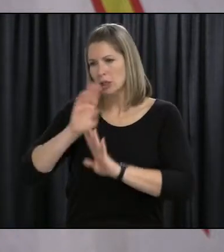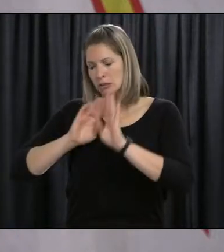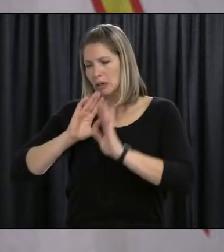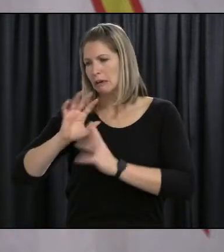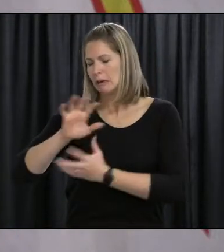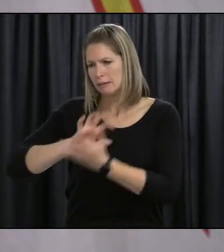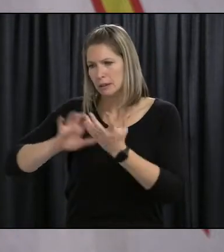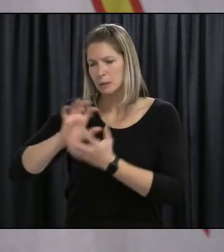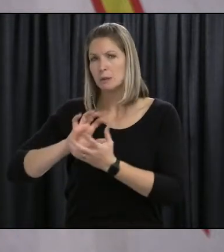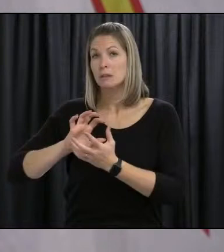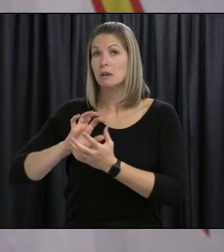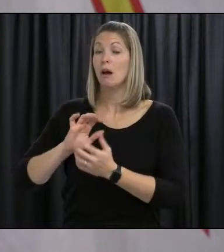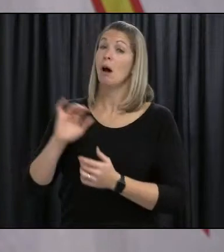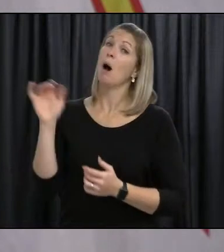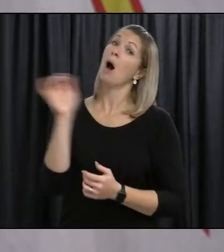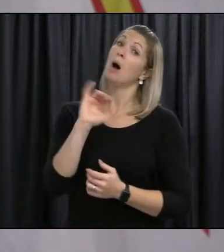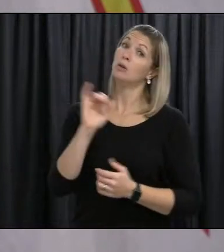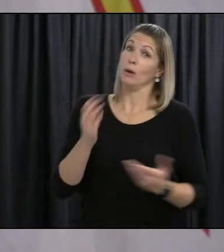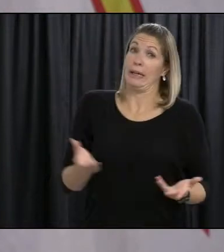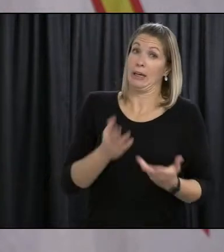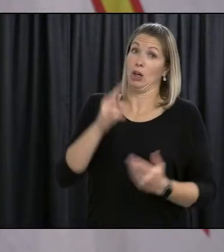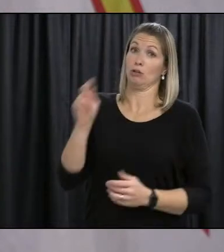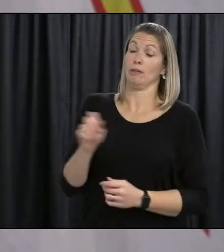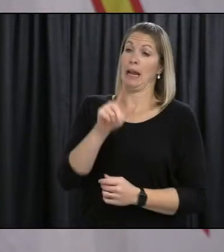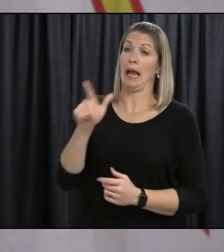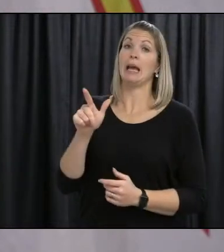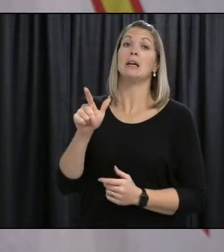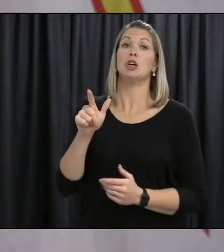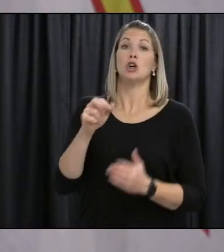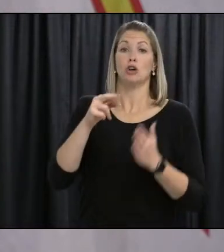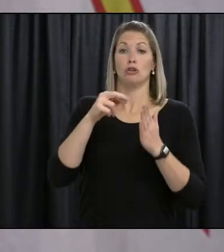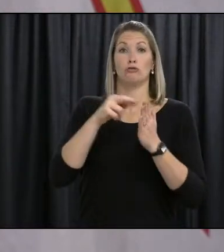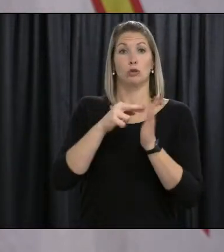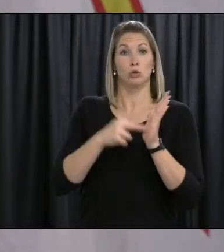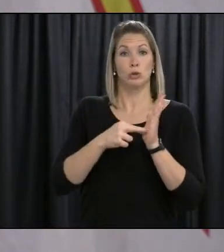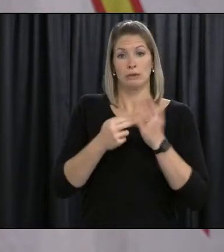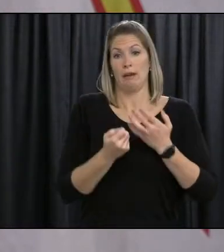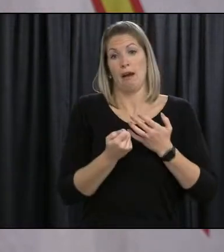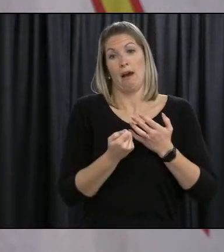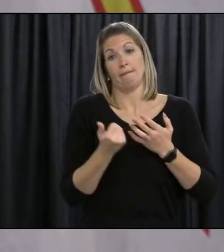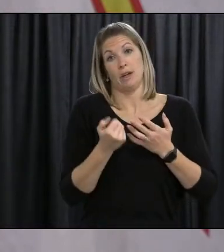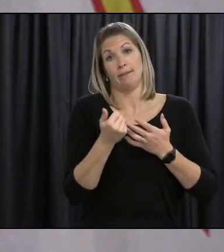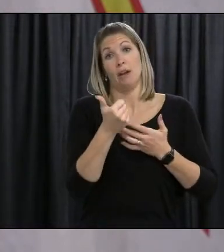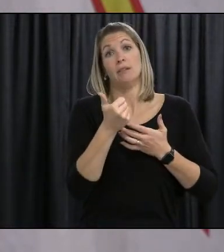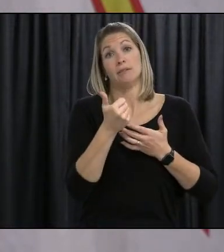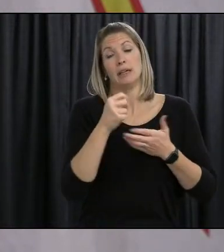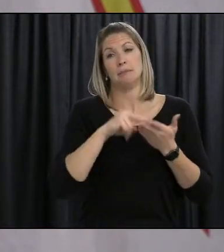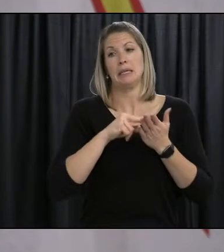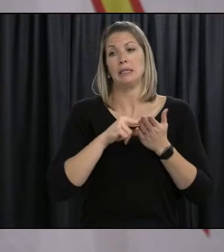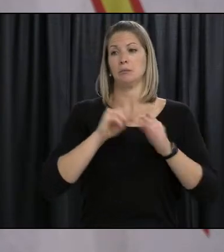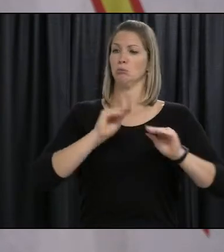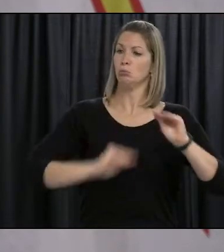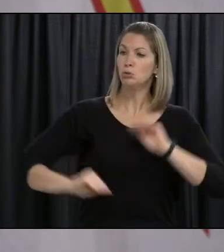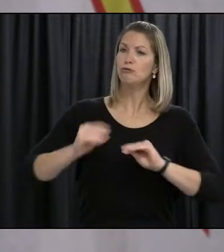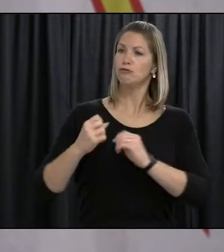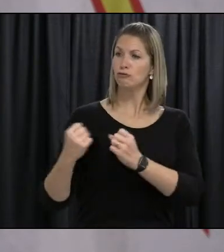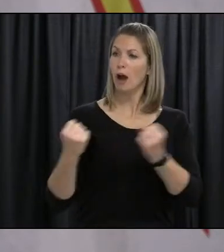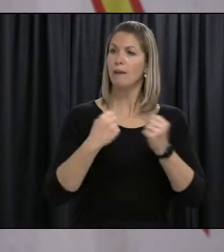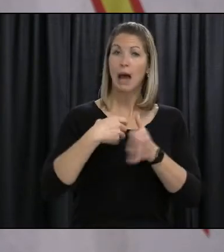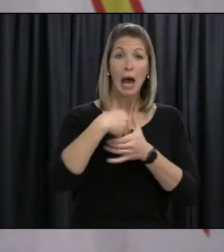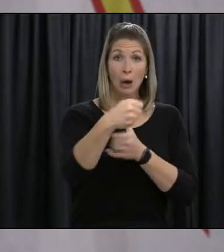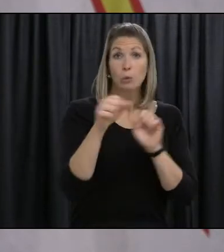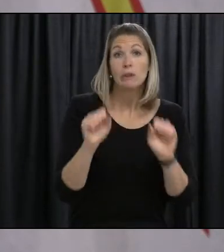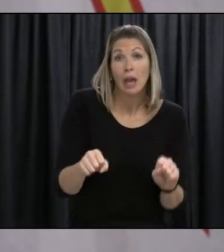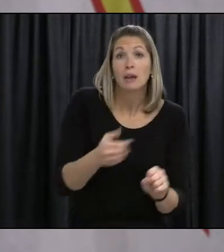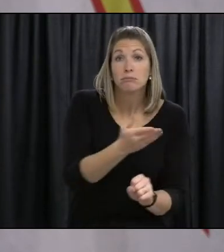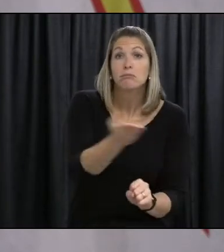difficult. We've also relaxed measures, which is going to, an increasing movement and all of that. So there are lots of reasons why we're